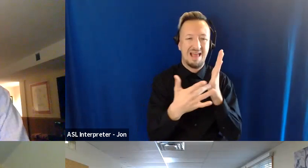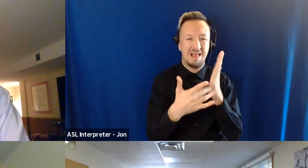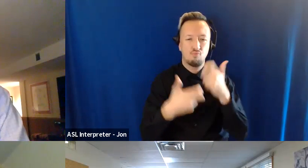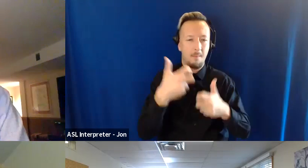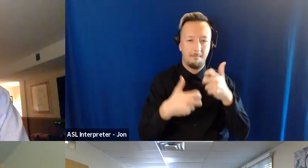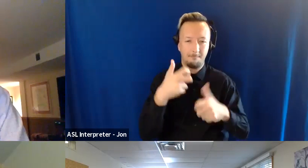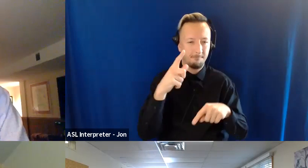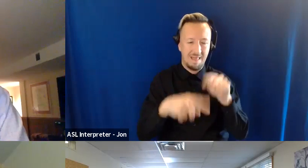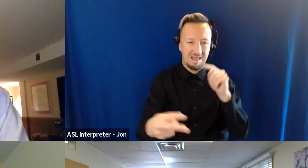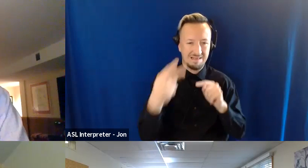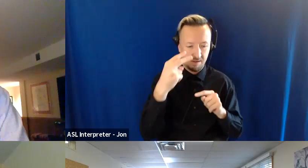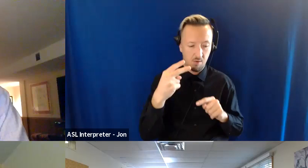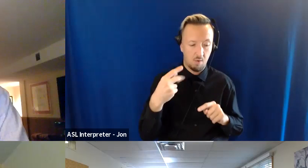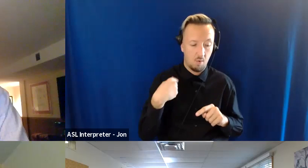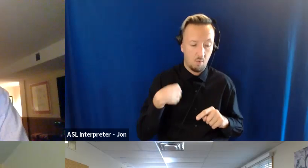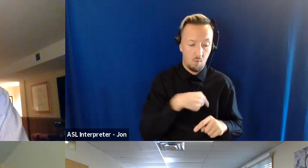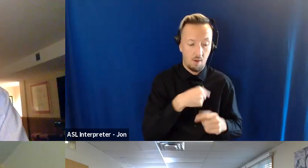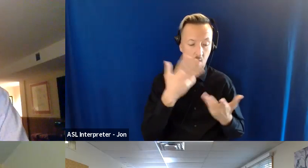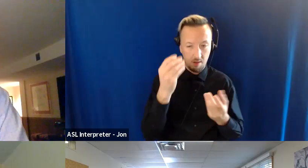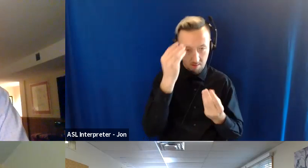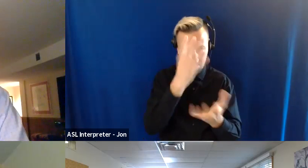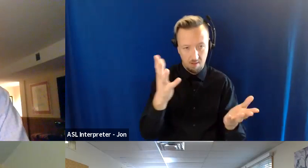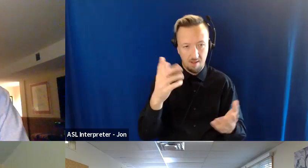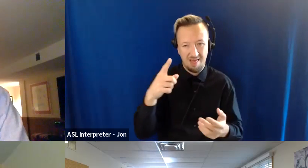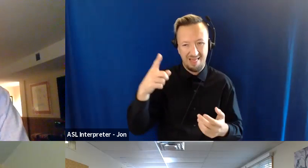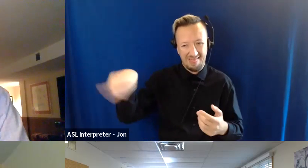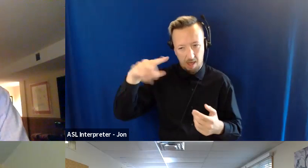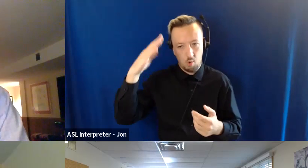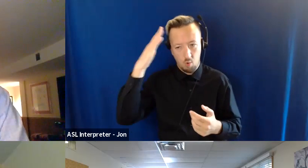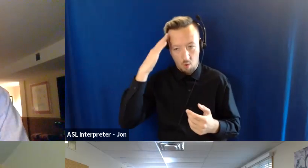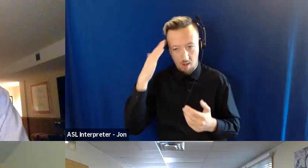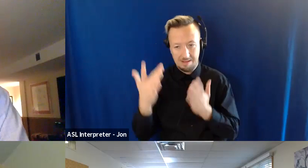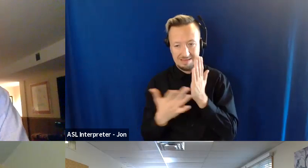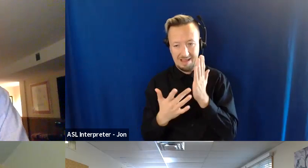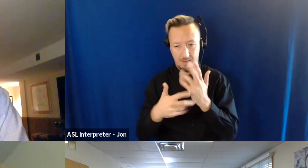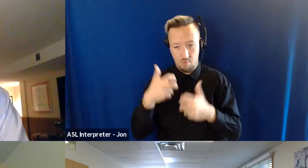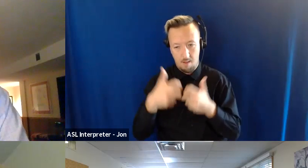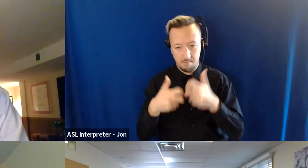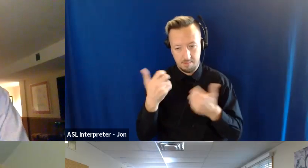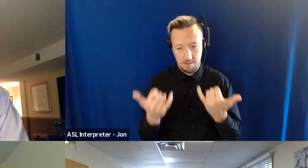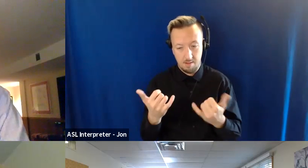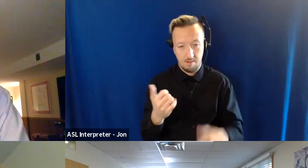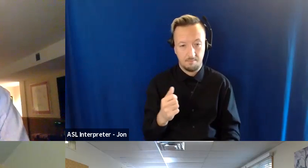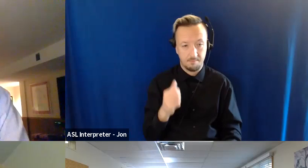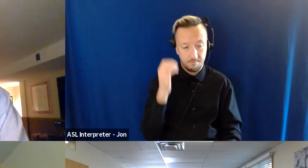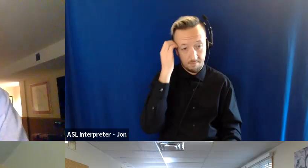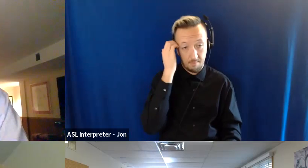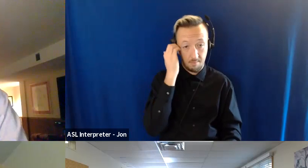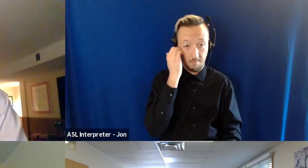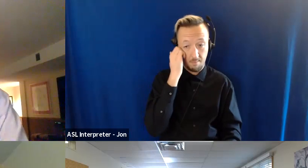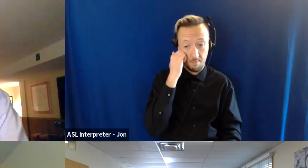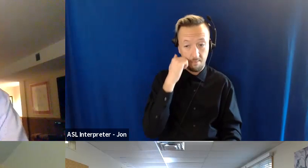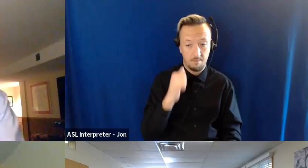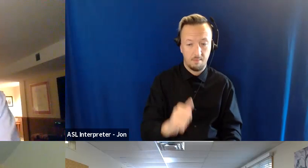they wanted us to acknowledge that they're aware that there are technical problems and that they are in fact working on it. So pardon my interruption.